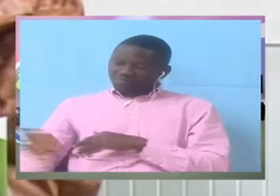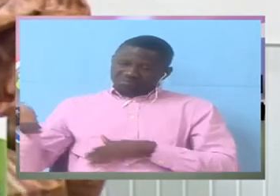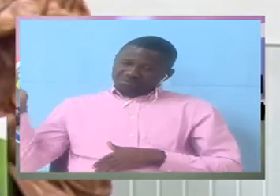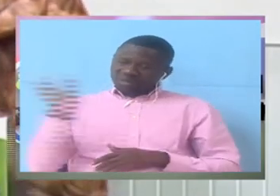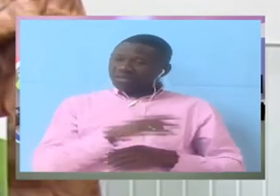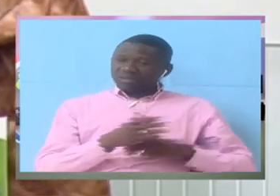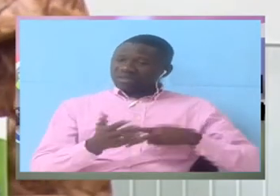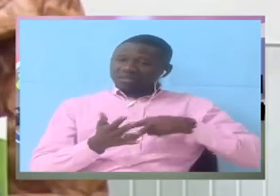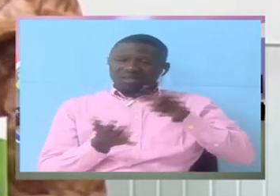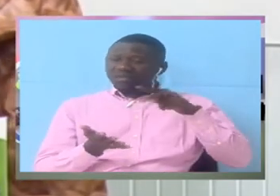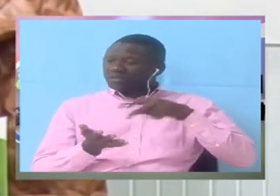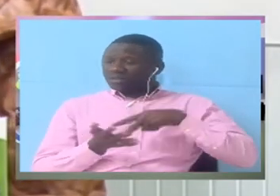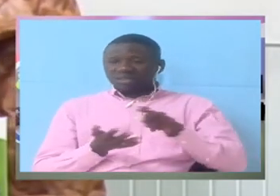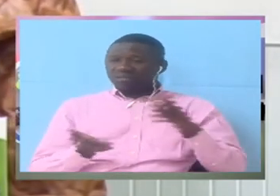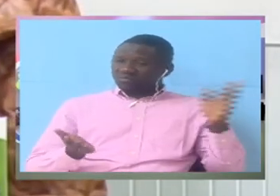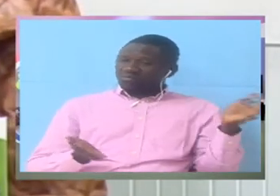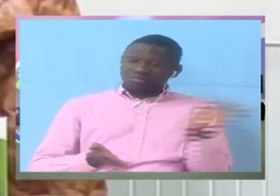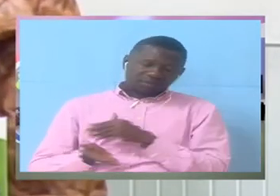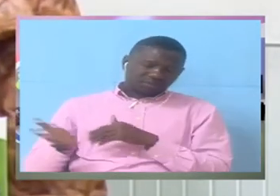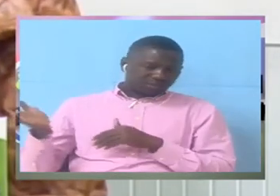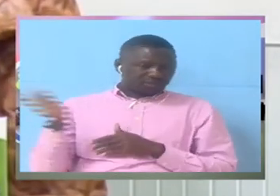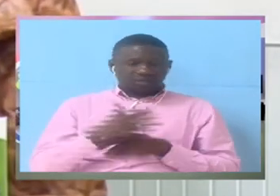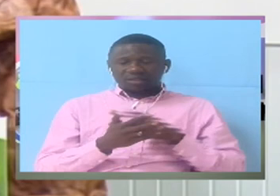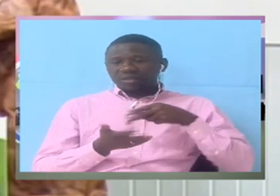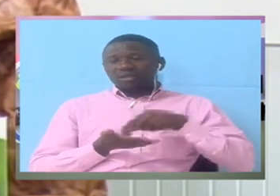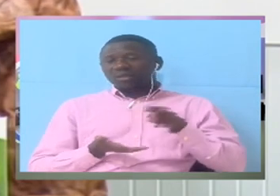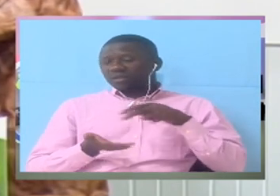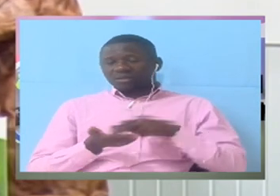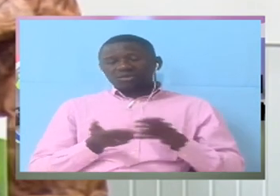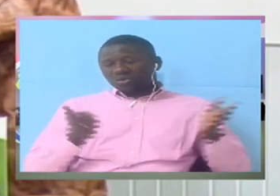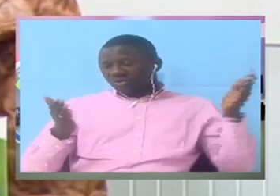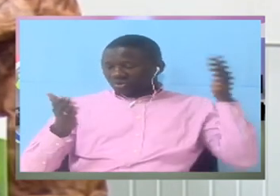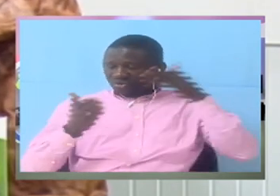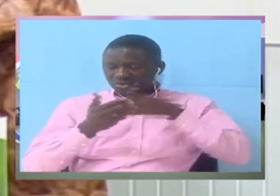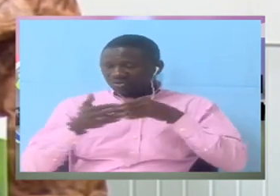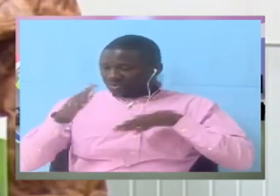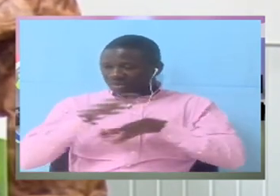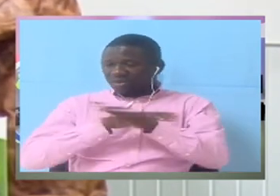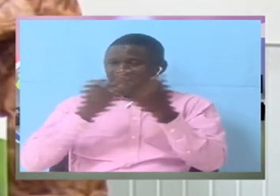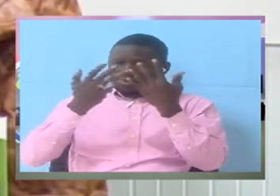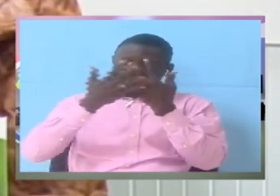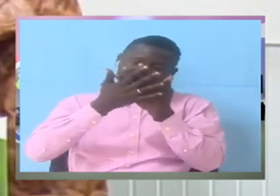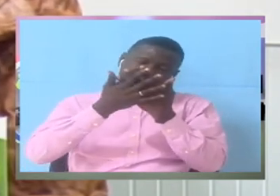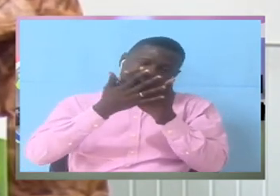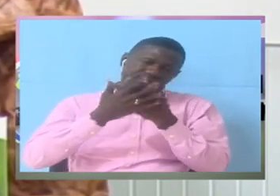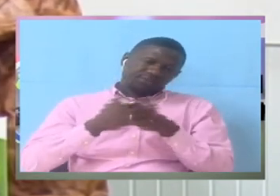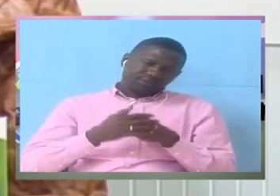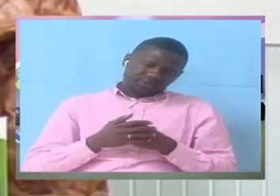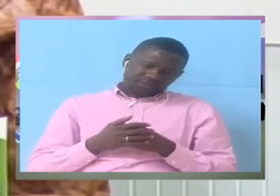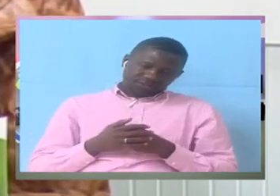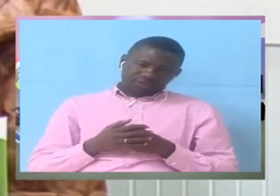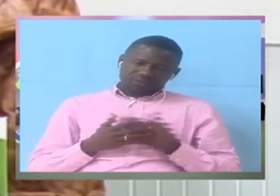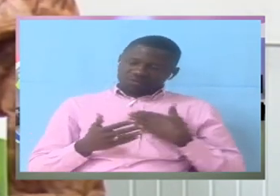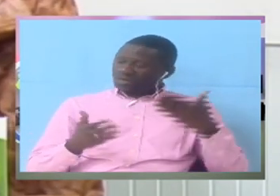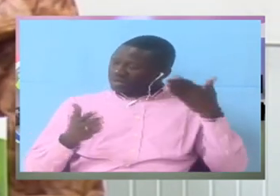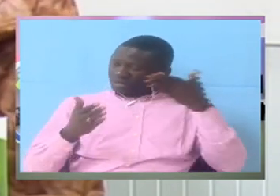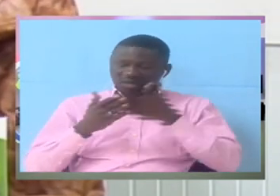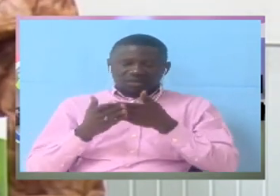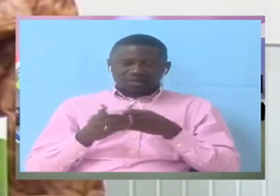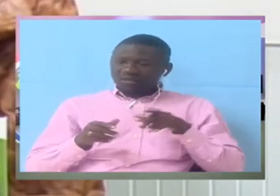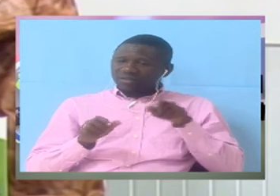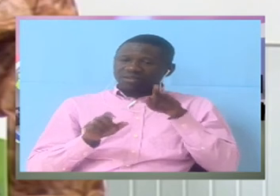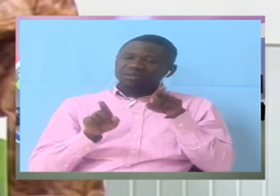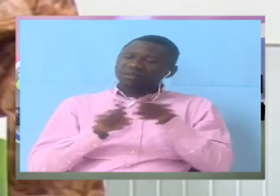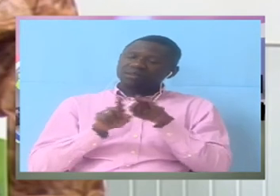you'll be slapped and kicked and slapped and kicked until you get into the cell. We were in